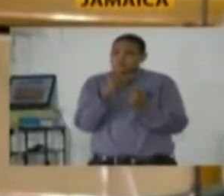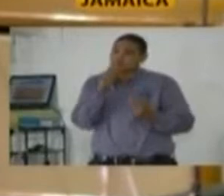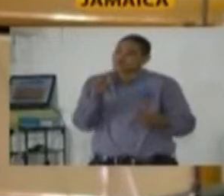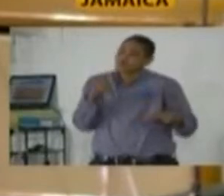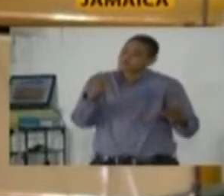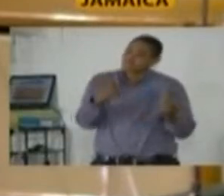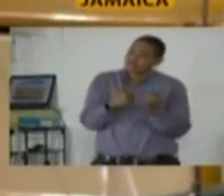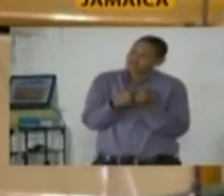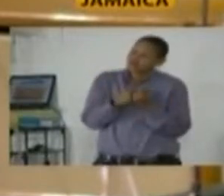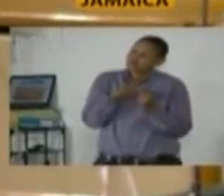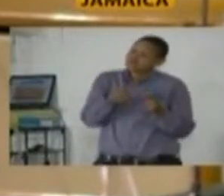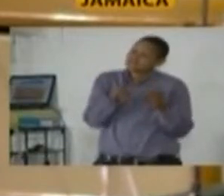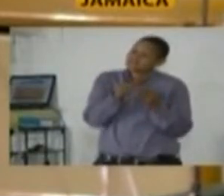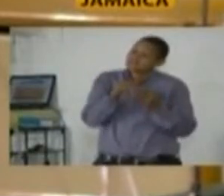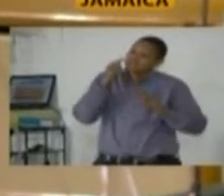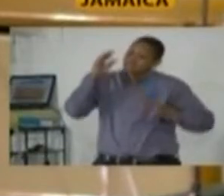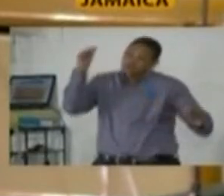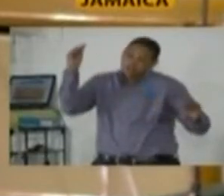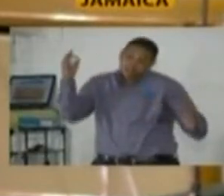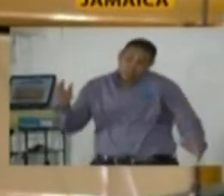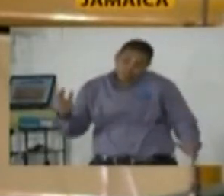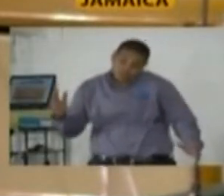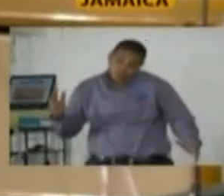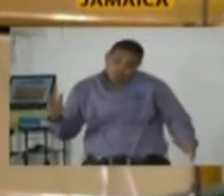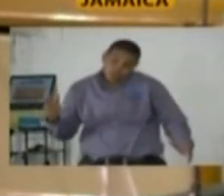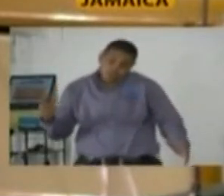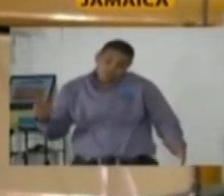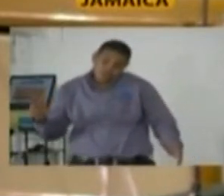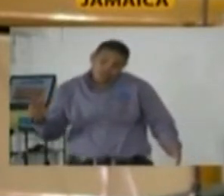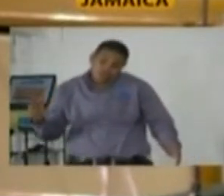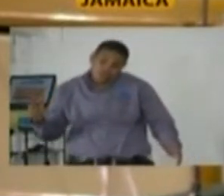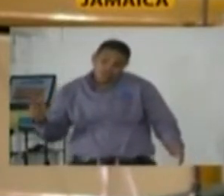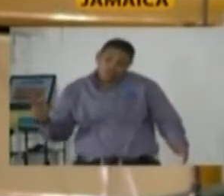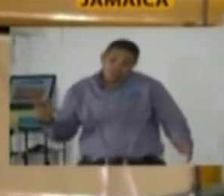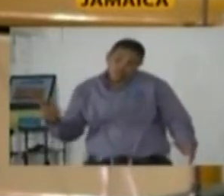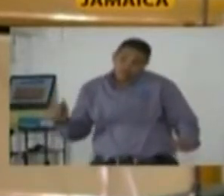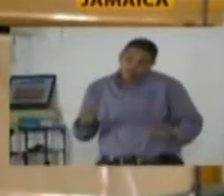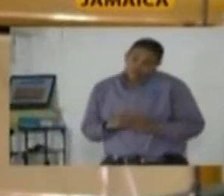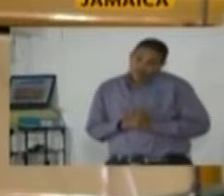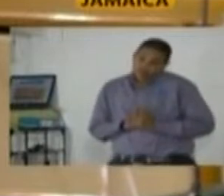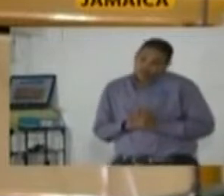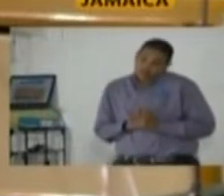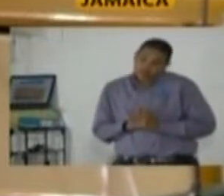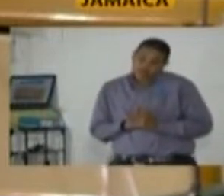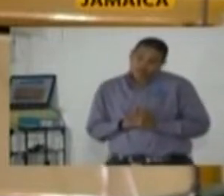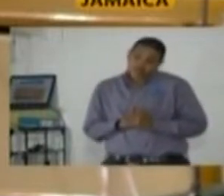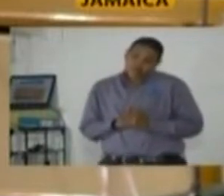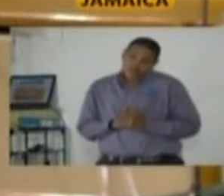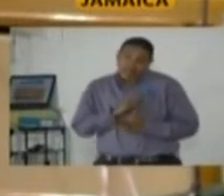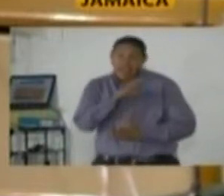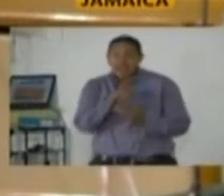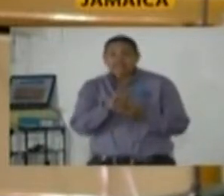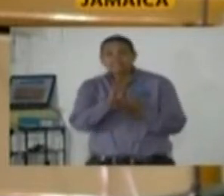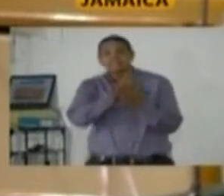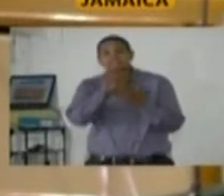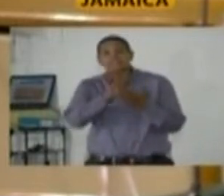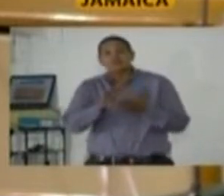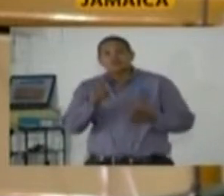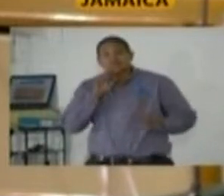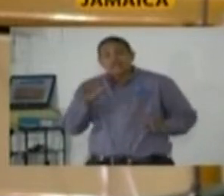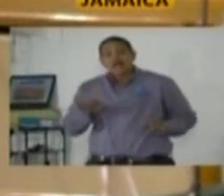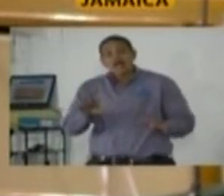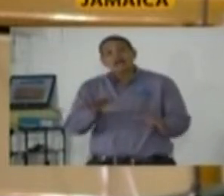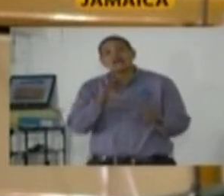group sessions for teachers entitled Return to Happiness. Teachers were engaged in 6 weeks of activities,